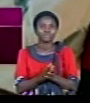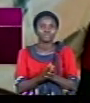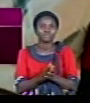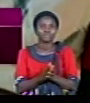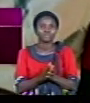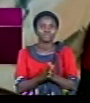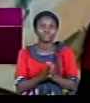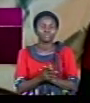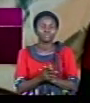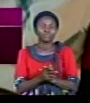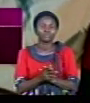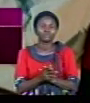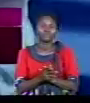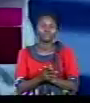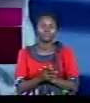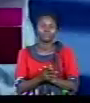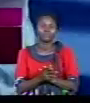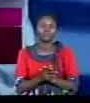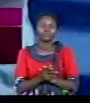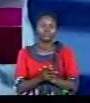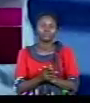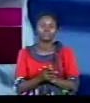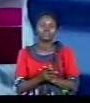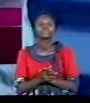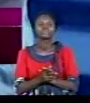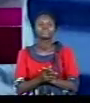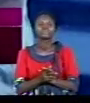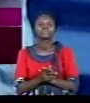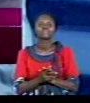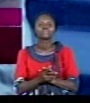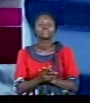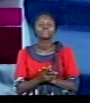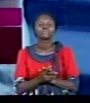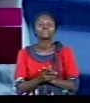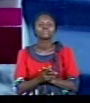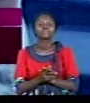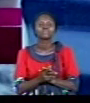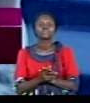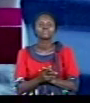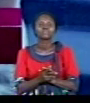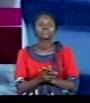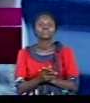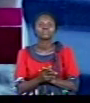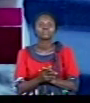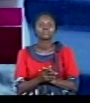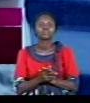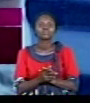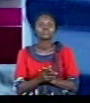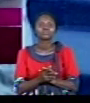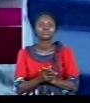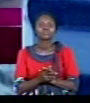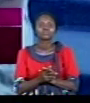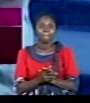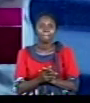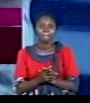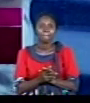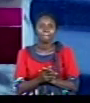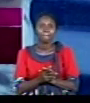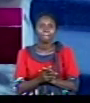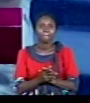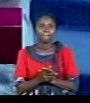The next testifier is Mrs. Hannah James.